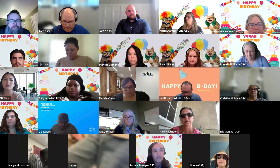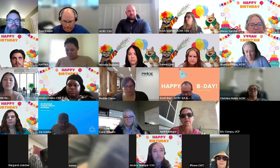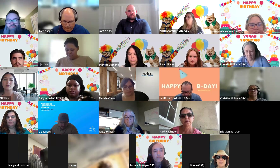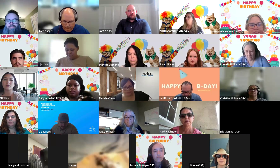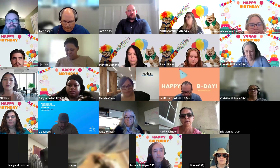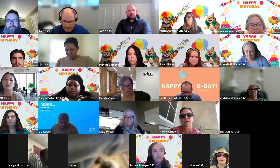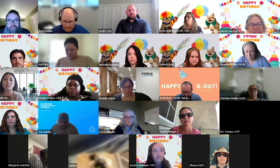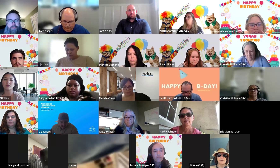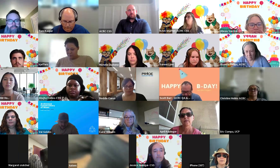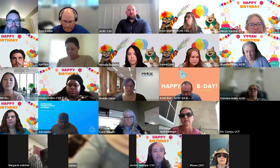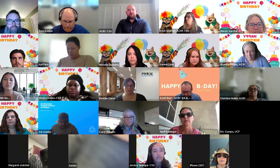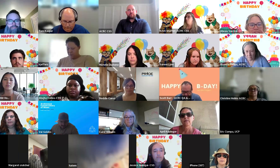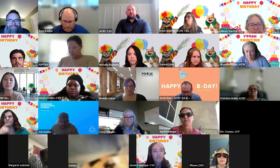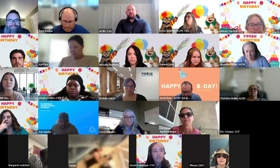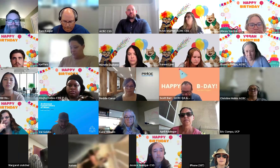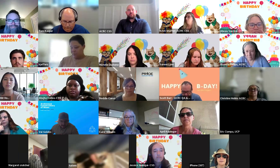second.